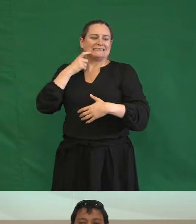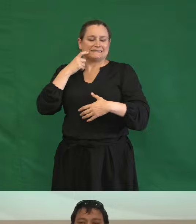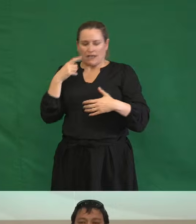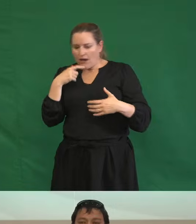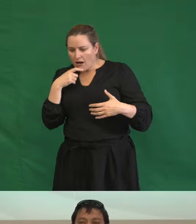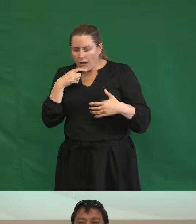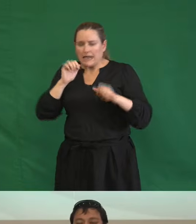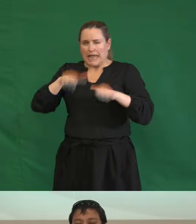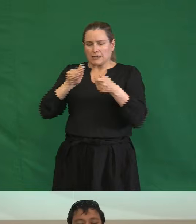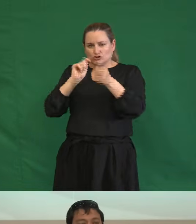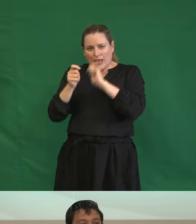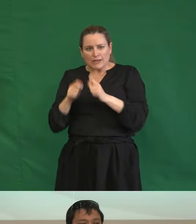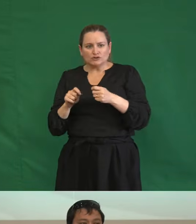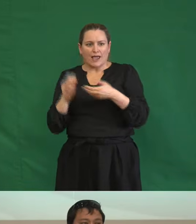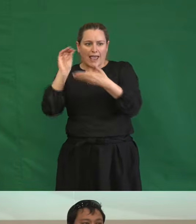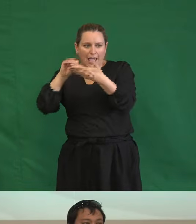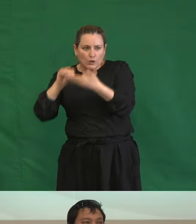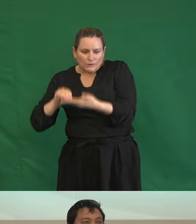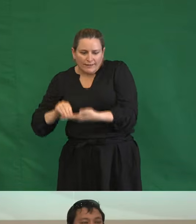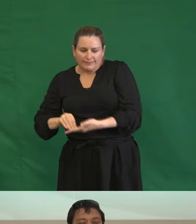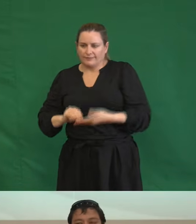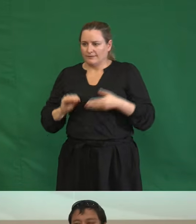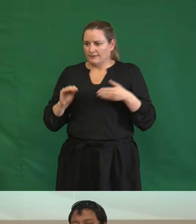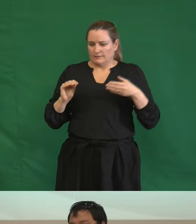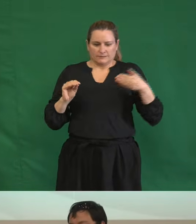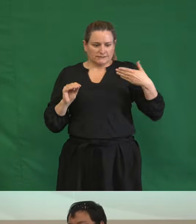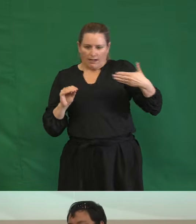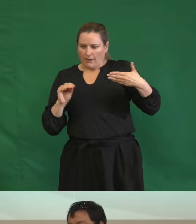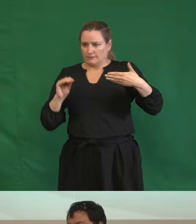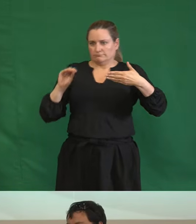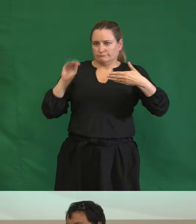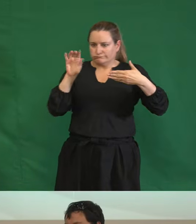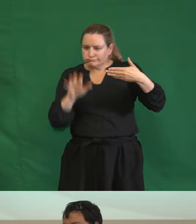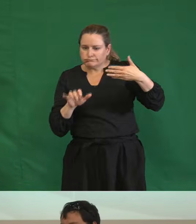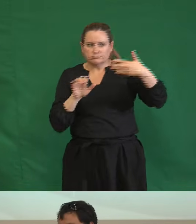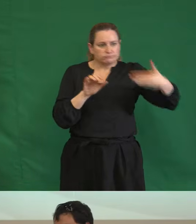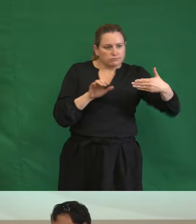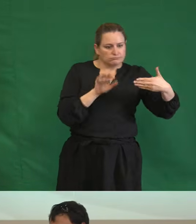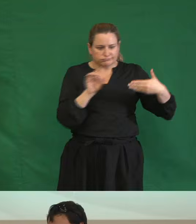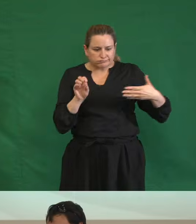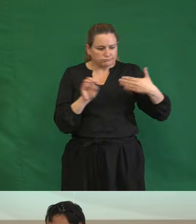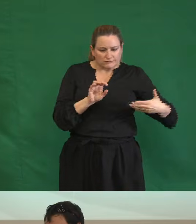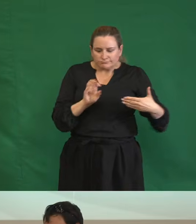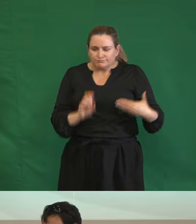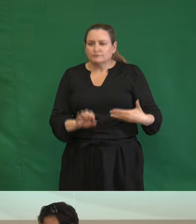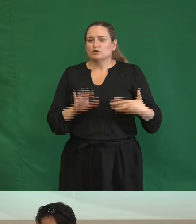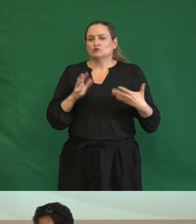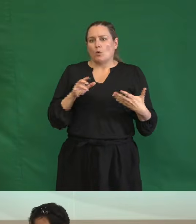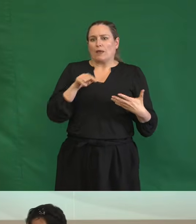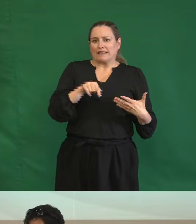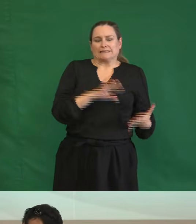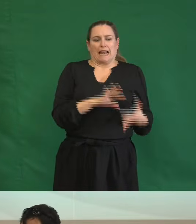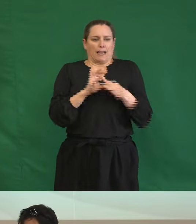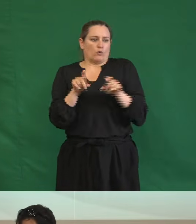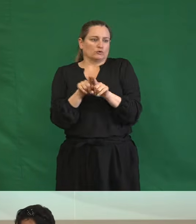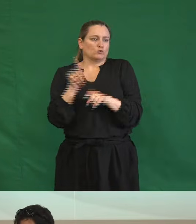specific metadata like location of the sign and additional things like Marissa also showed in terms of WordNets.